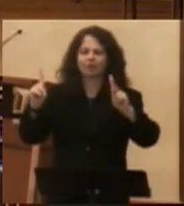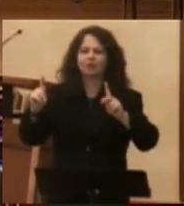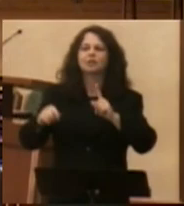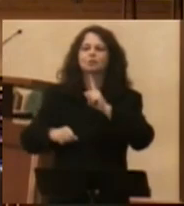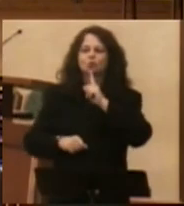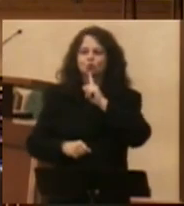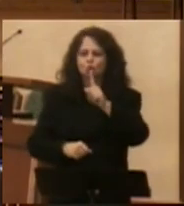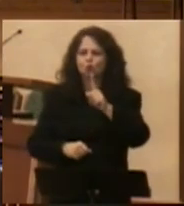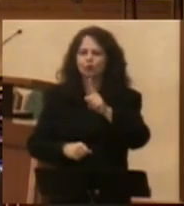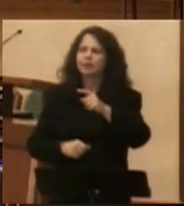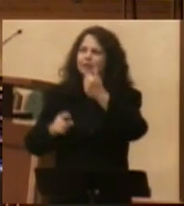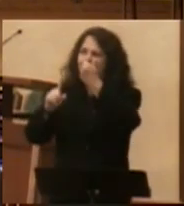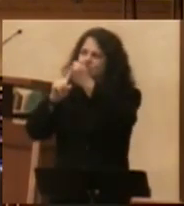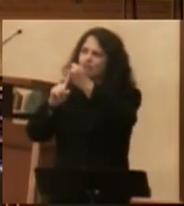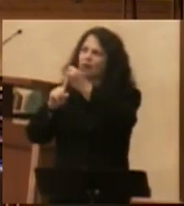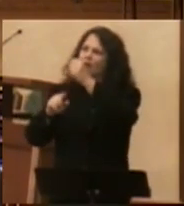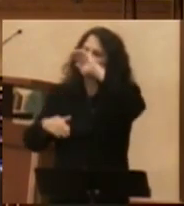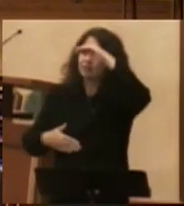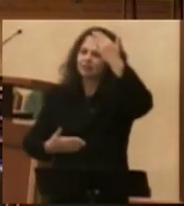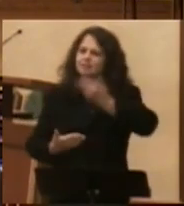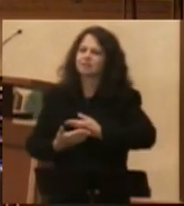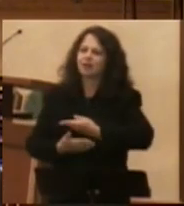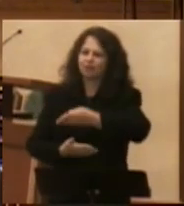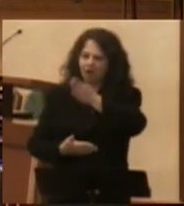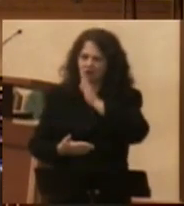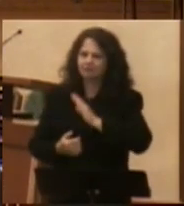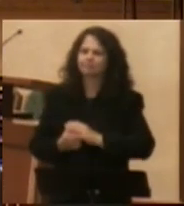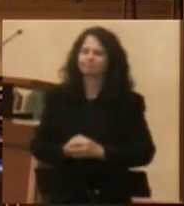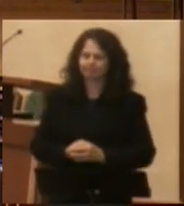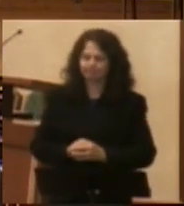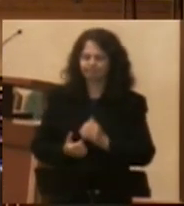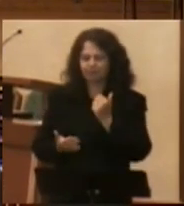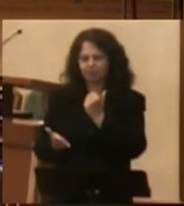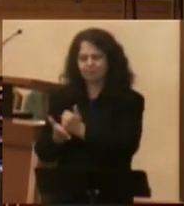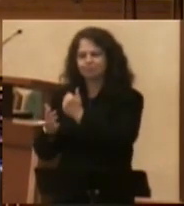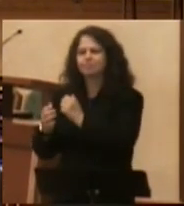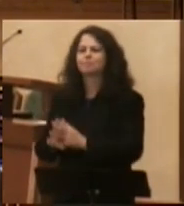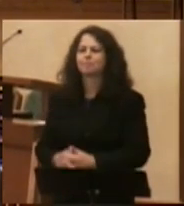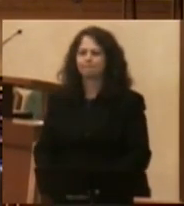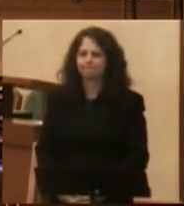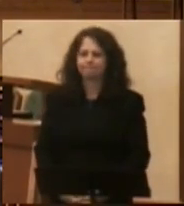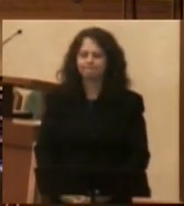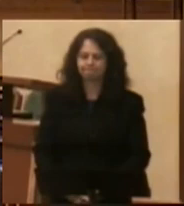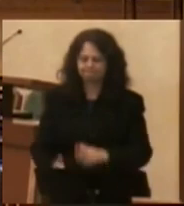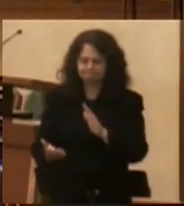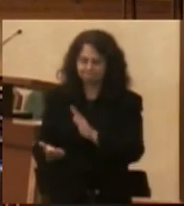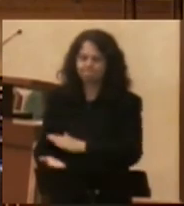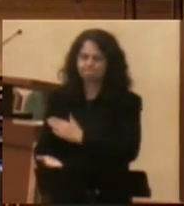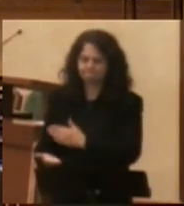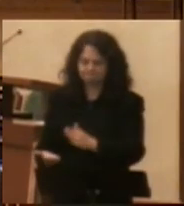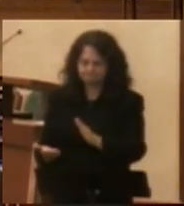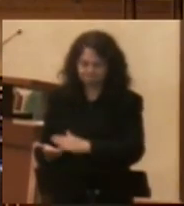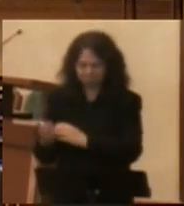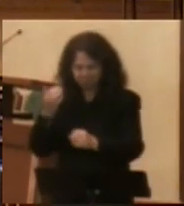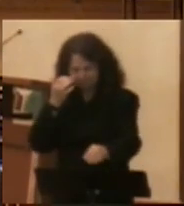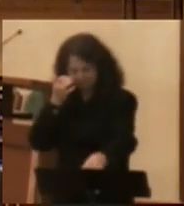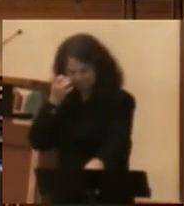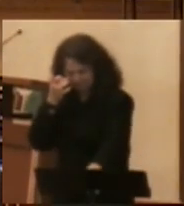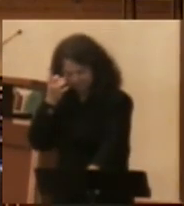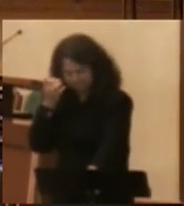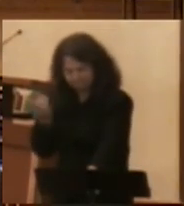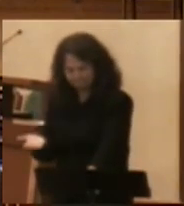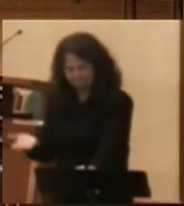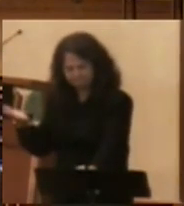truly the Son of God. Amen. Hymn 763, please rise